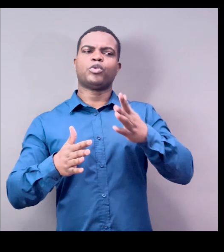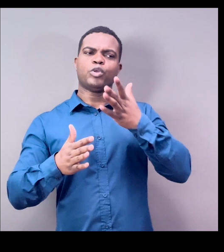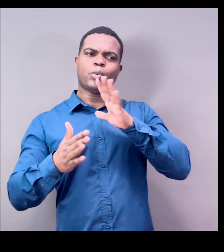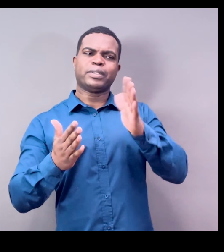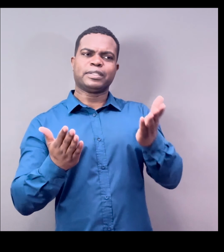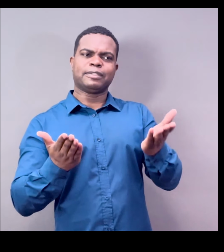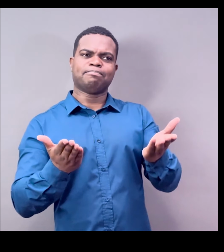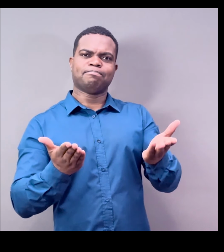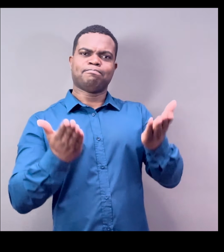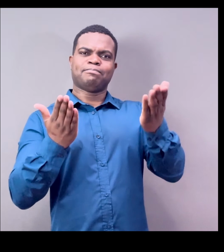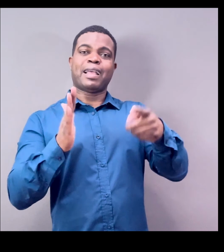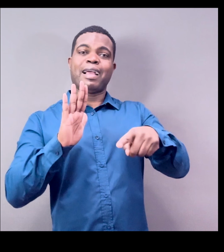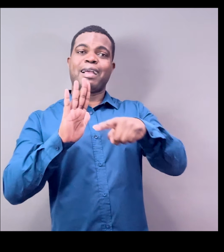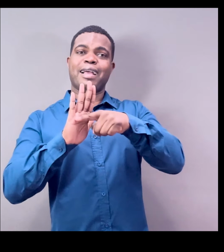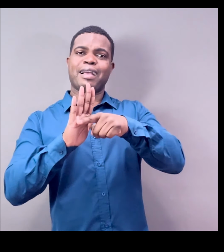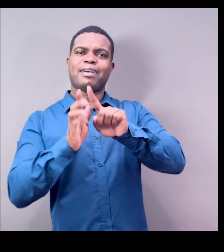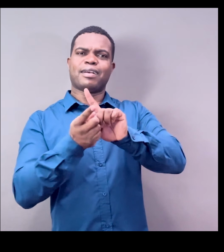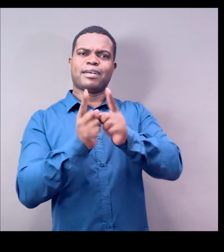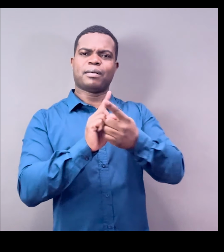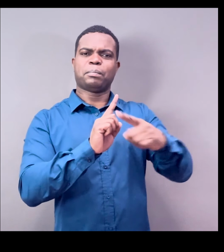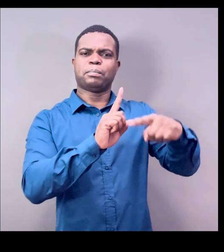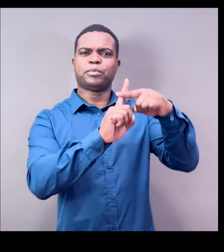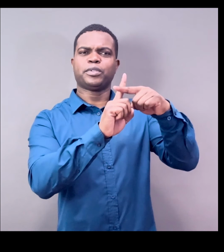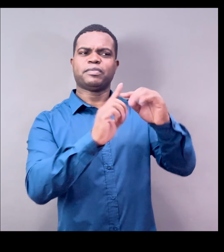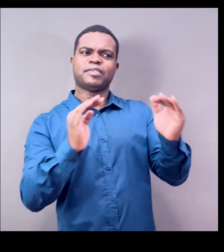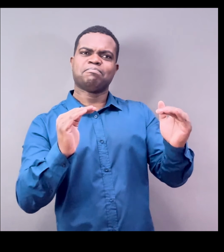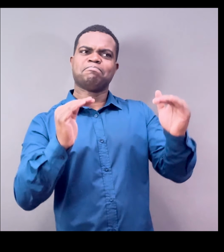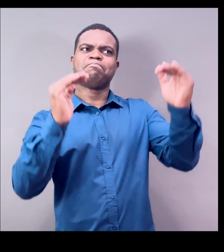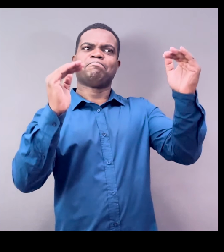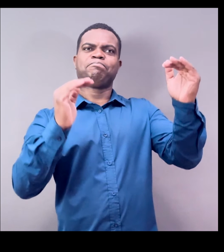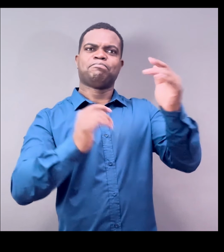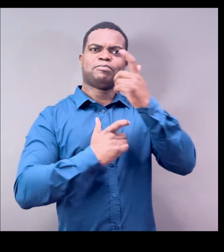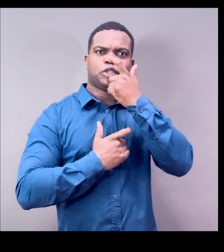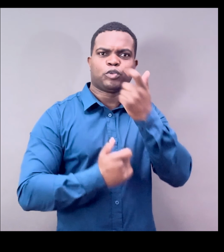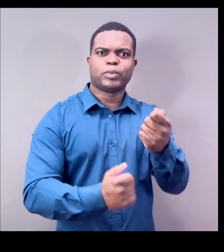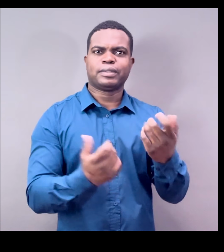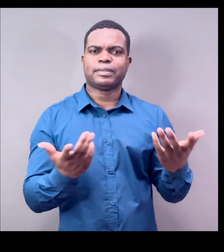negative interest to positive interest if they have negative interest.